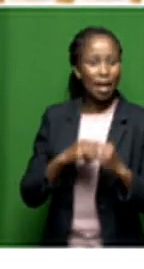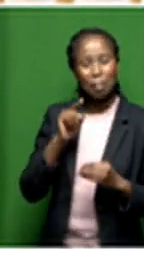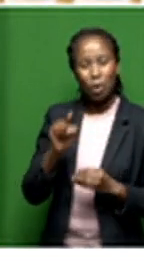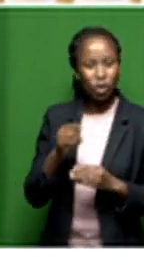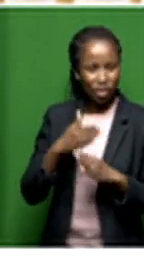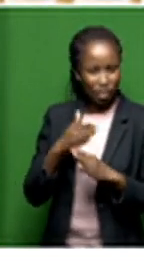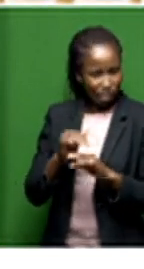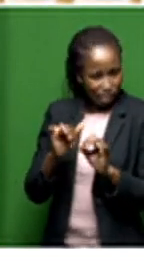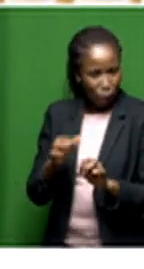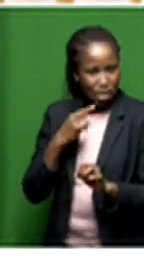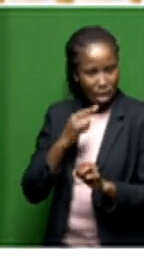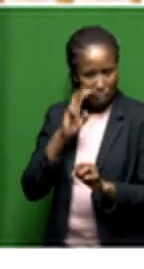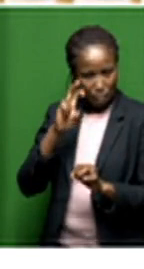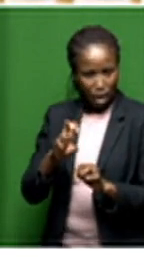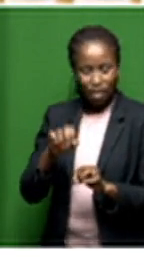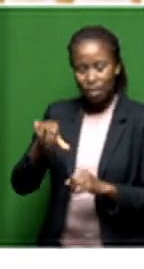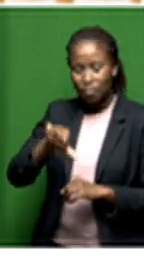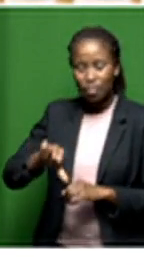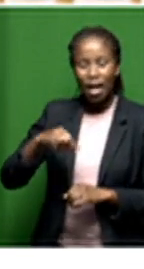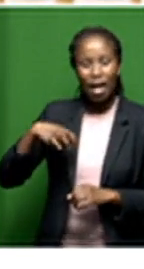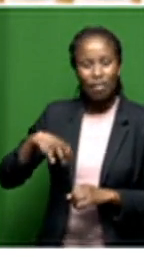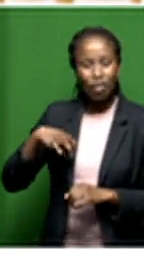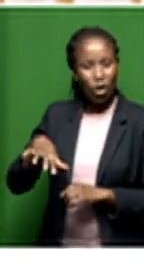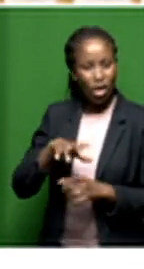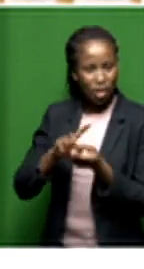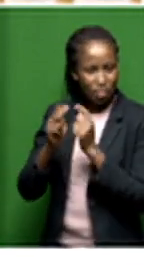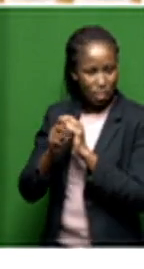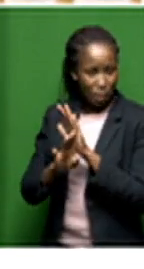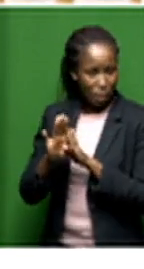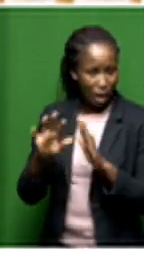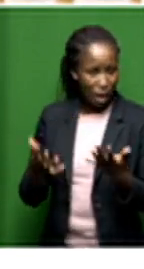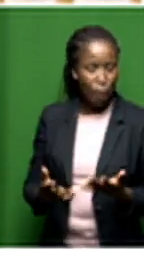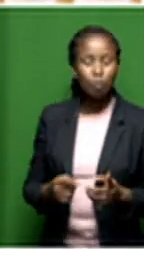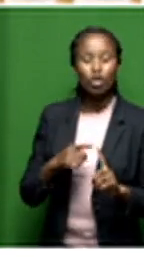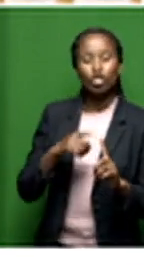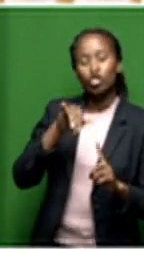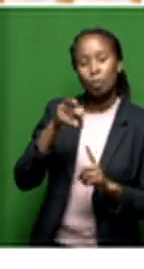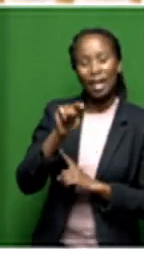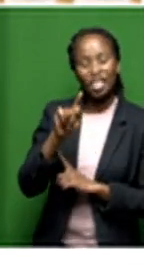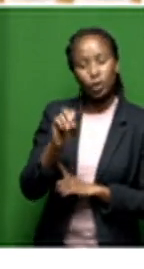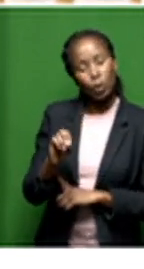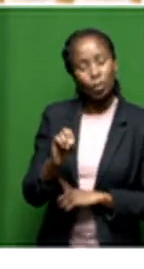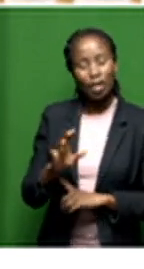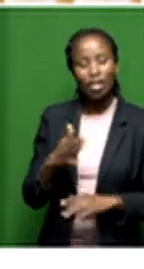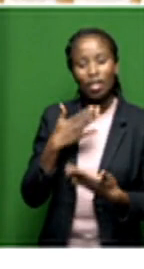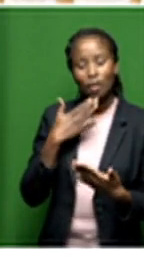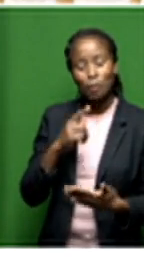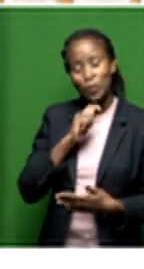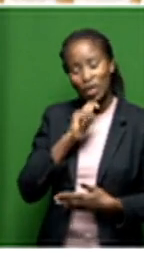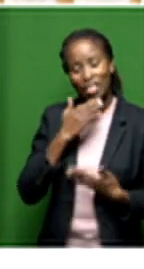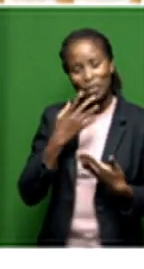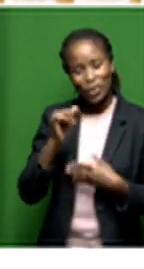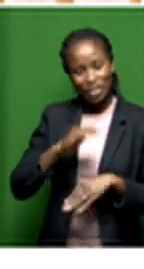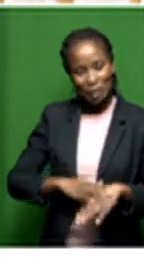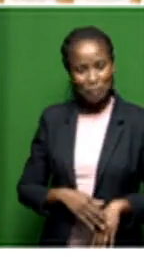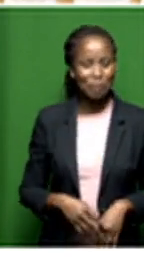turn the tide, as it were, at Emfuleni. Gilberto, good morning. Thanks for your time. Good morning, Sakina.